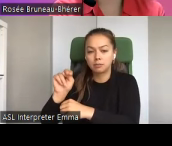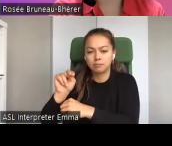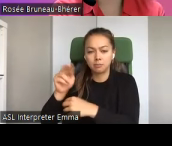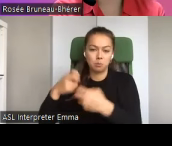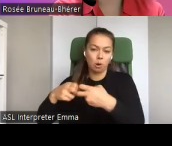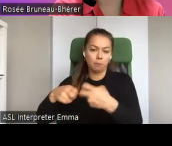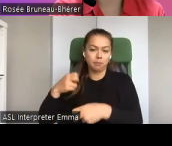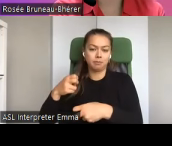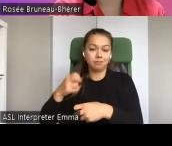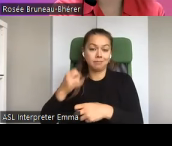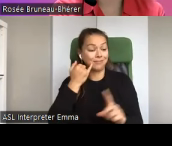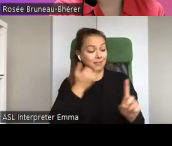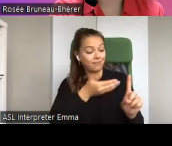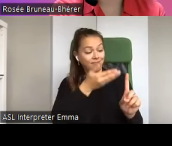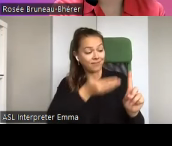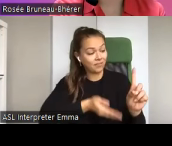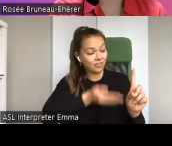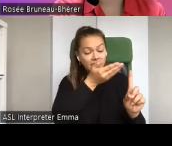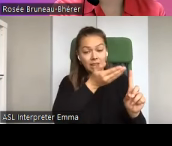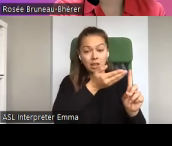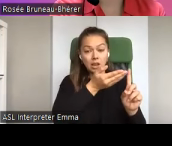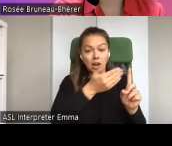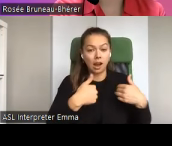are children who can act one way,